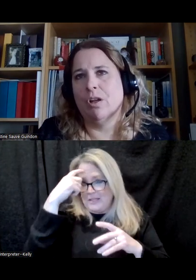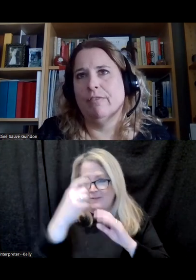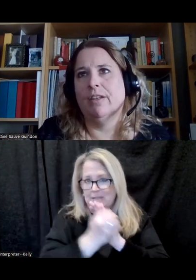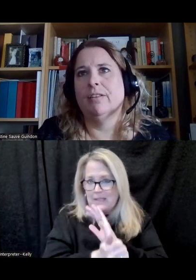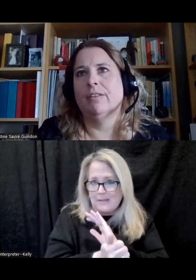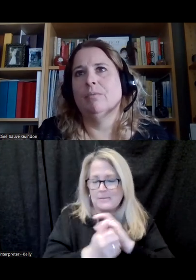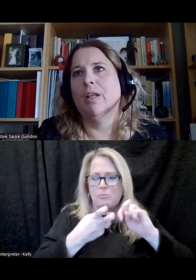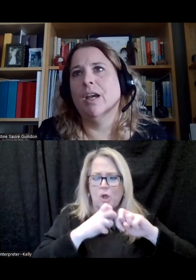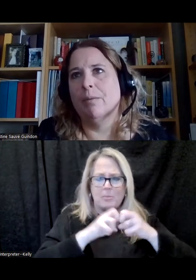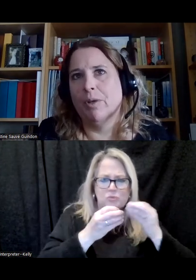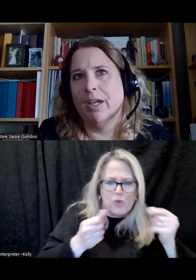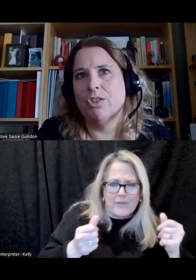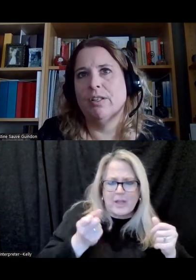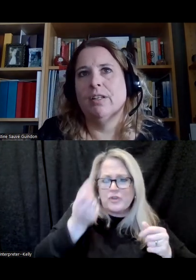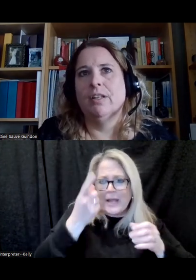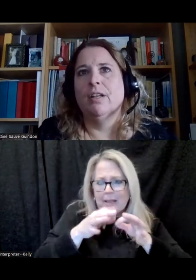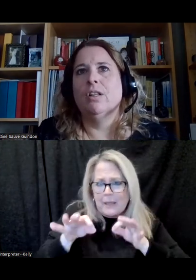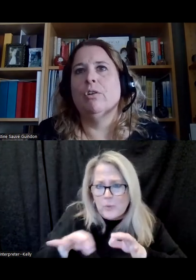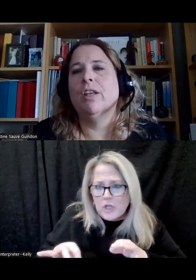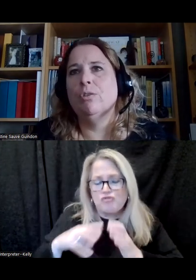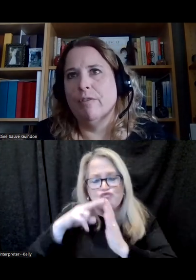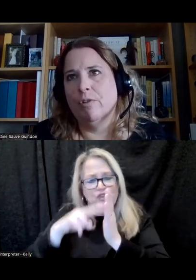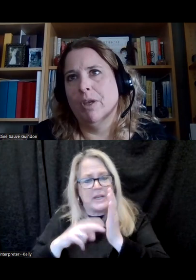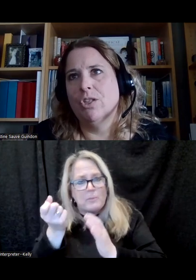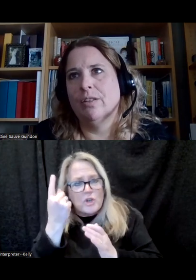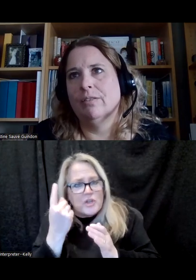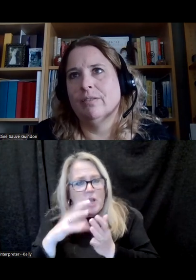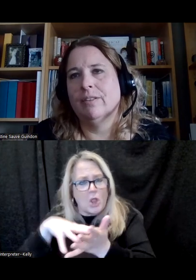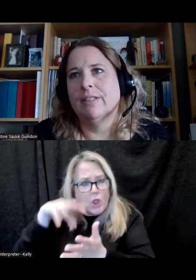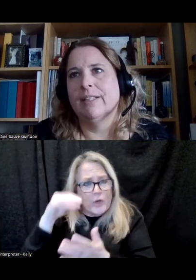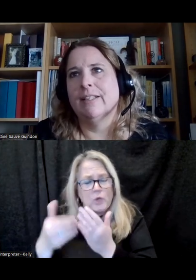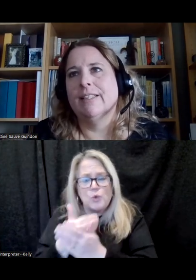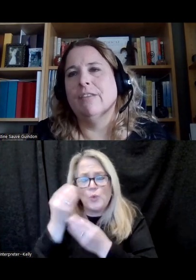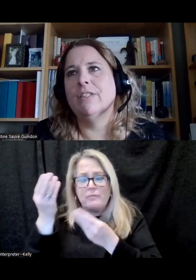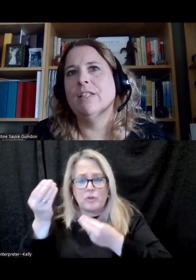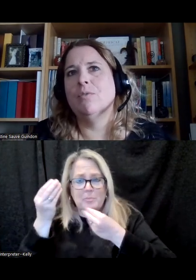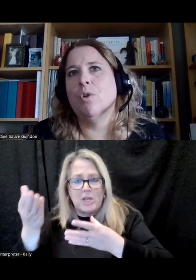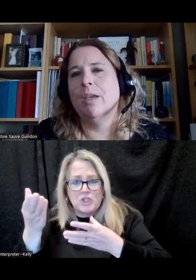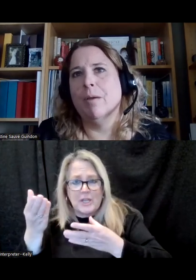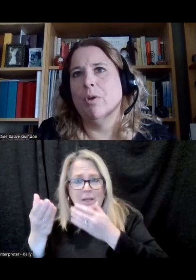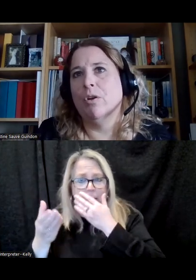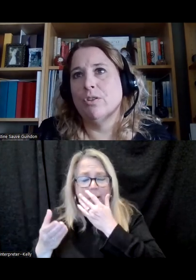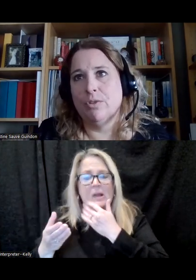problem solving, reading comprehension, learning new information. Deficits in working memory are associated